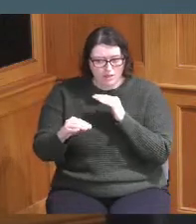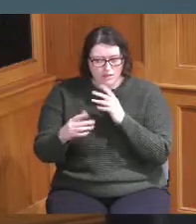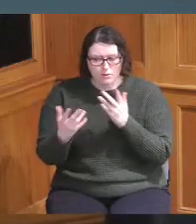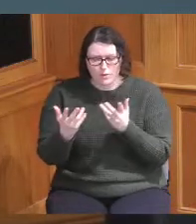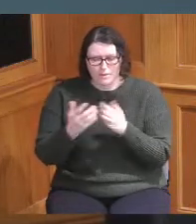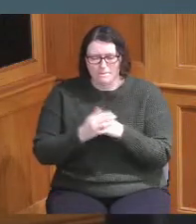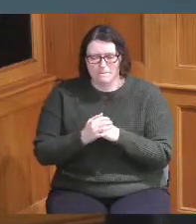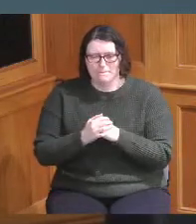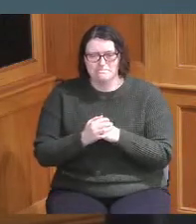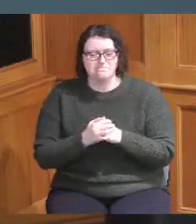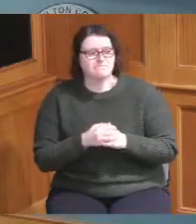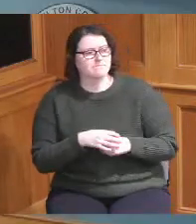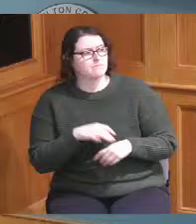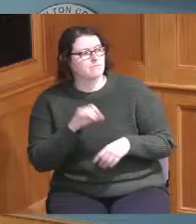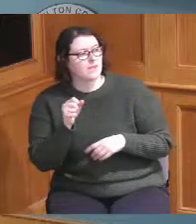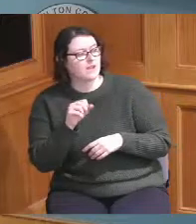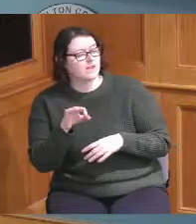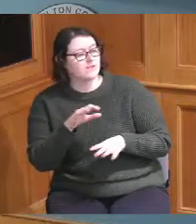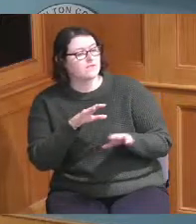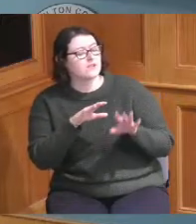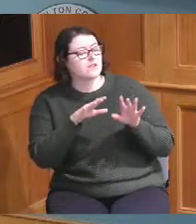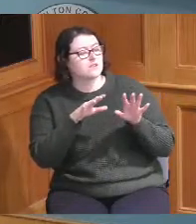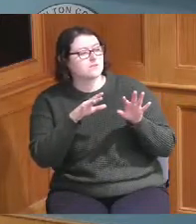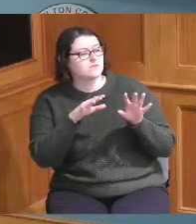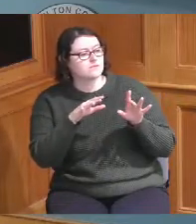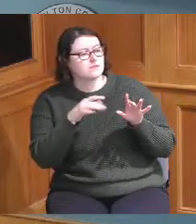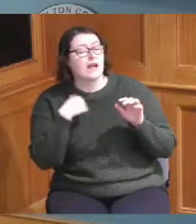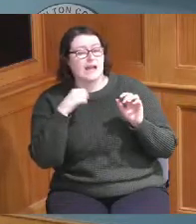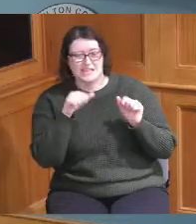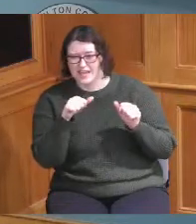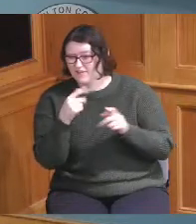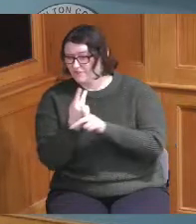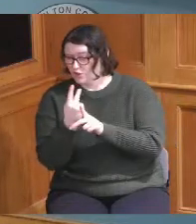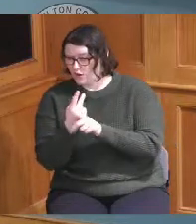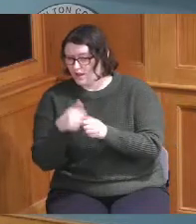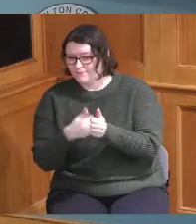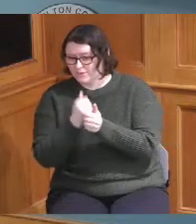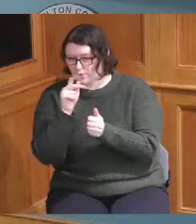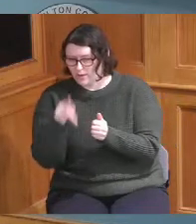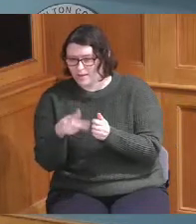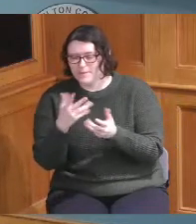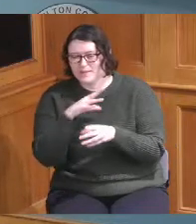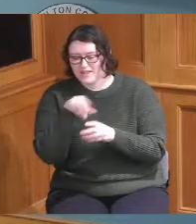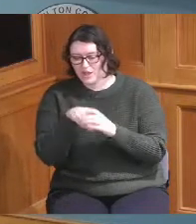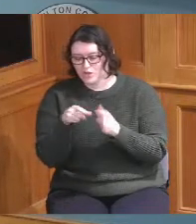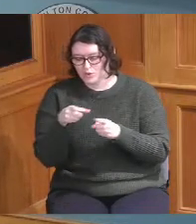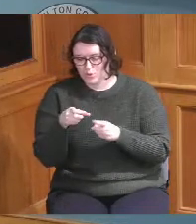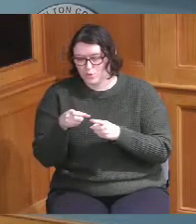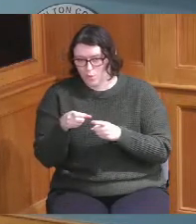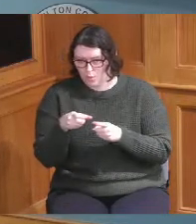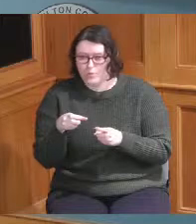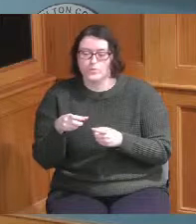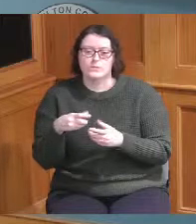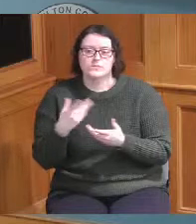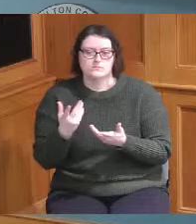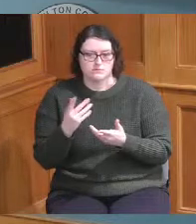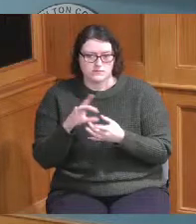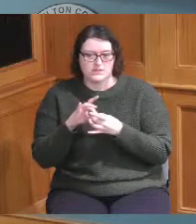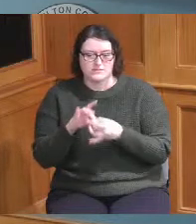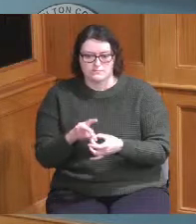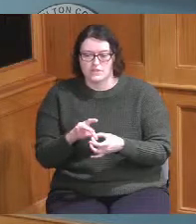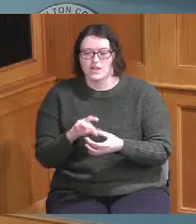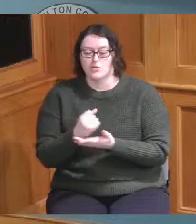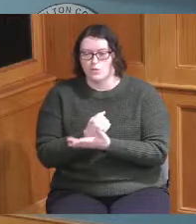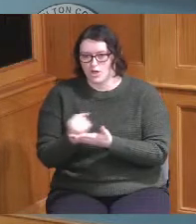allocated? Commissioner, I can follow up on the internal controls related to the specific department and the credit card